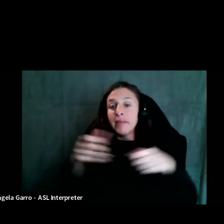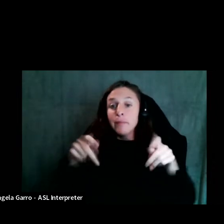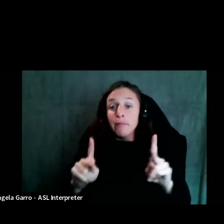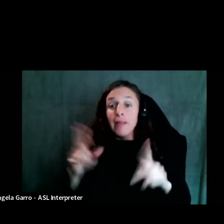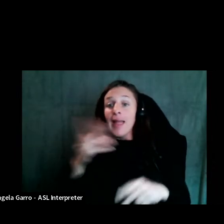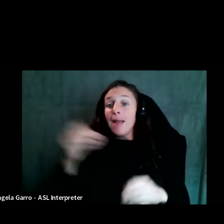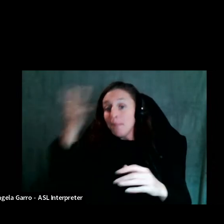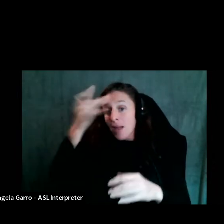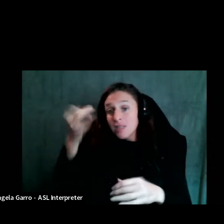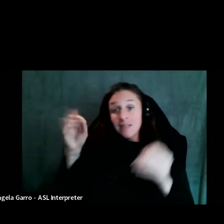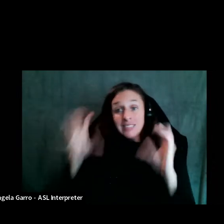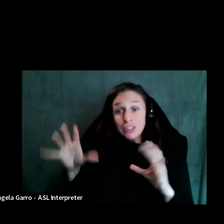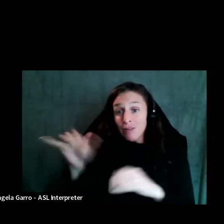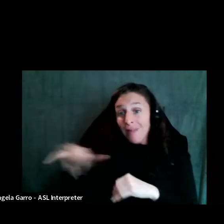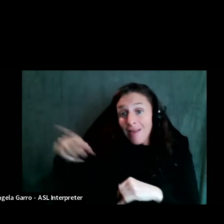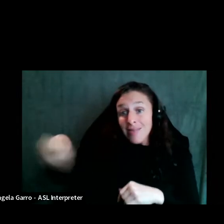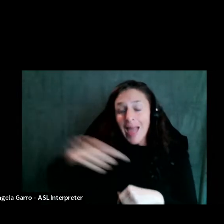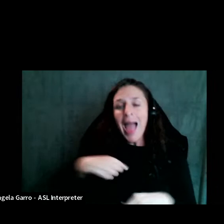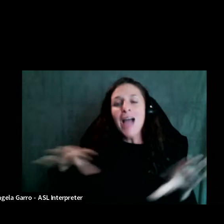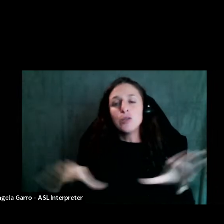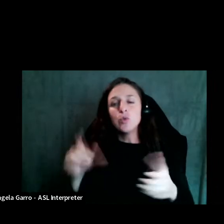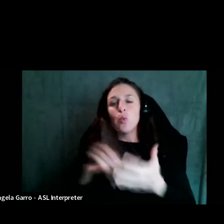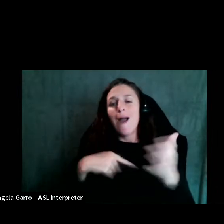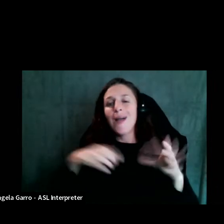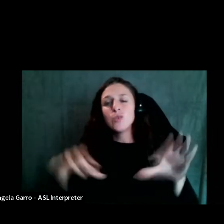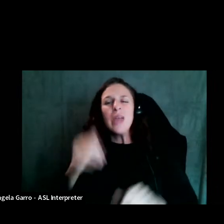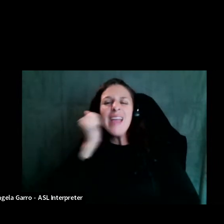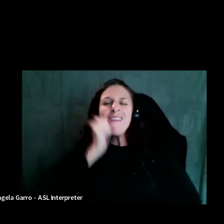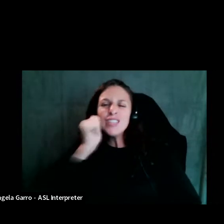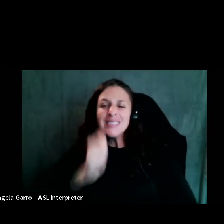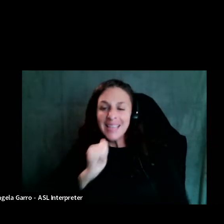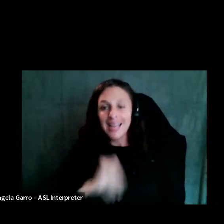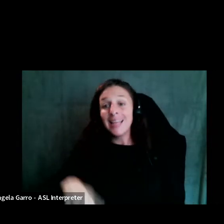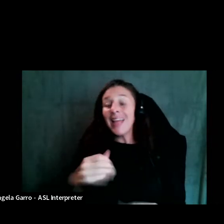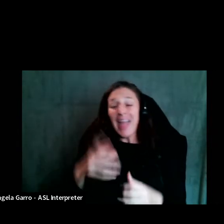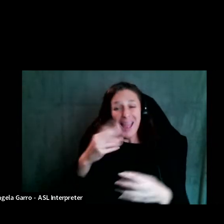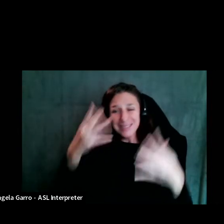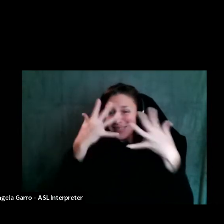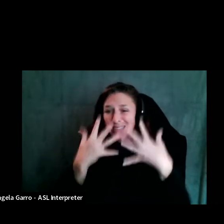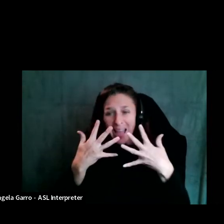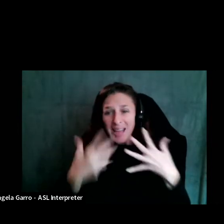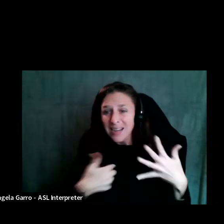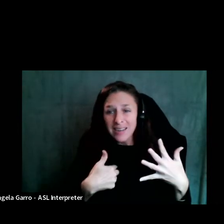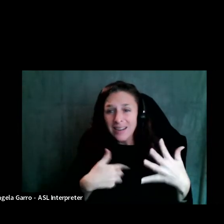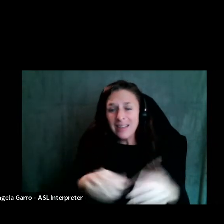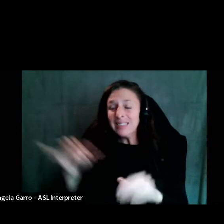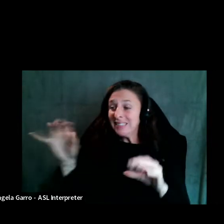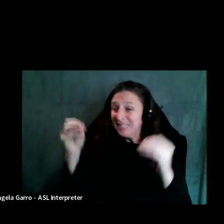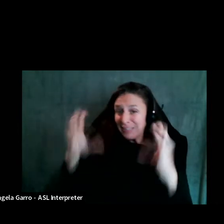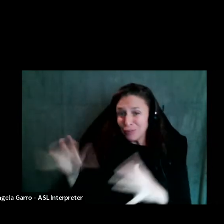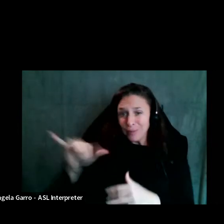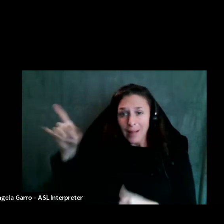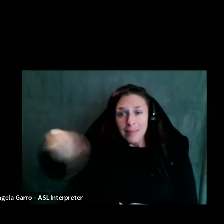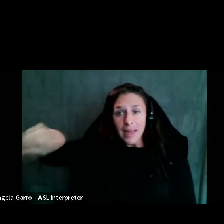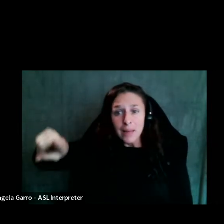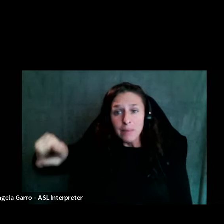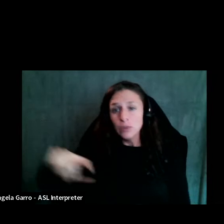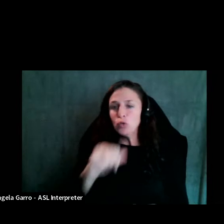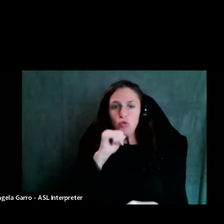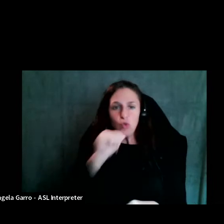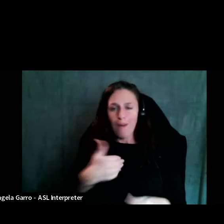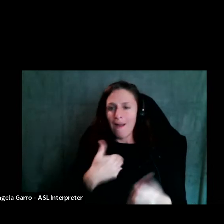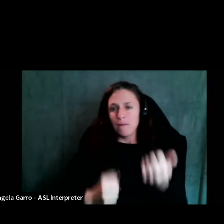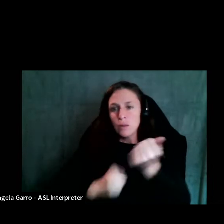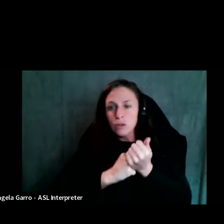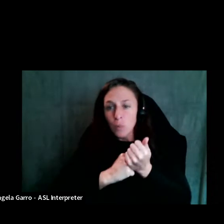I do what I do every single day. And it saddens me that teachers like them do not get the